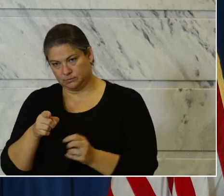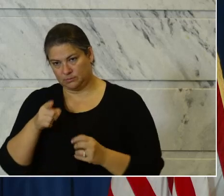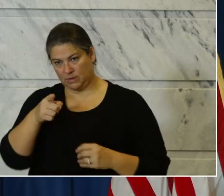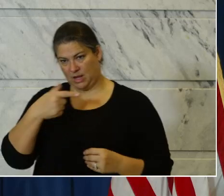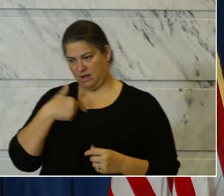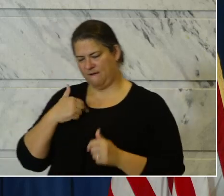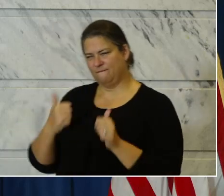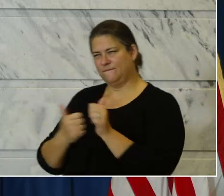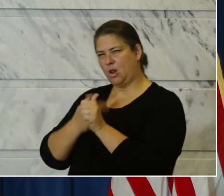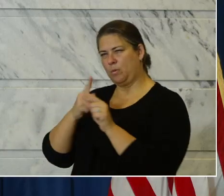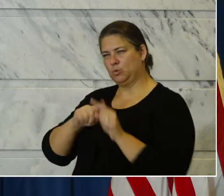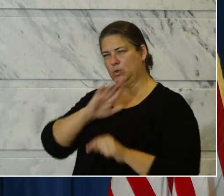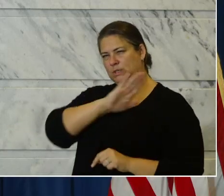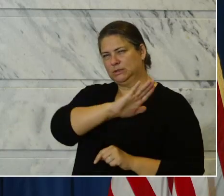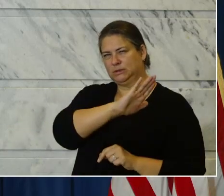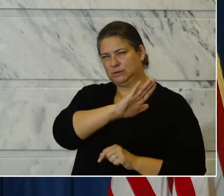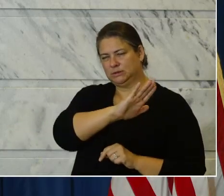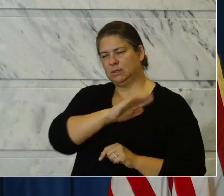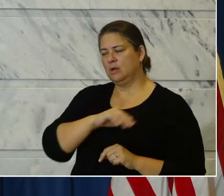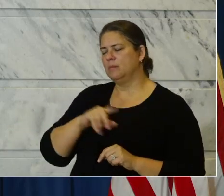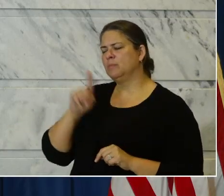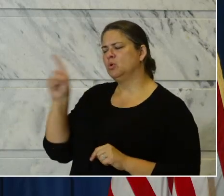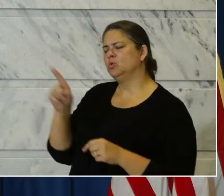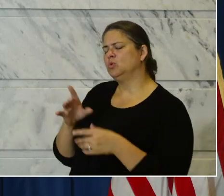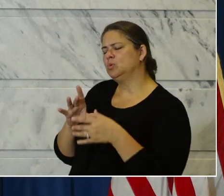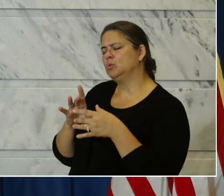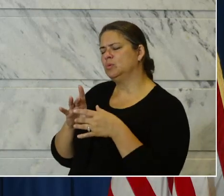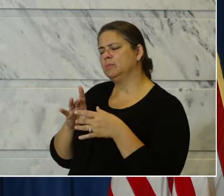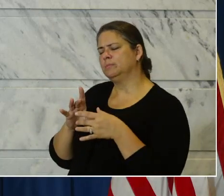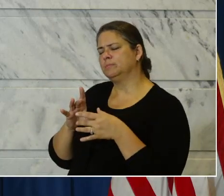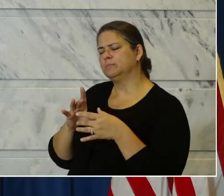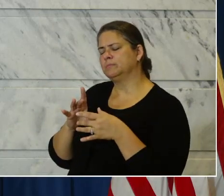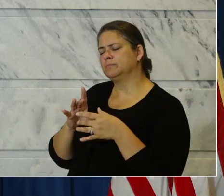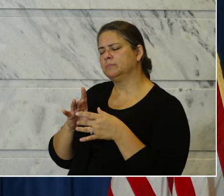had a follow-up to that. You mentioned questions,